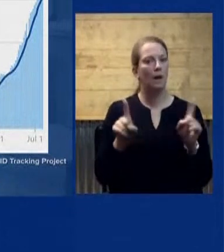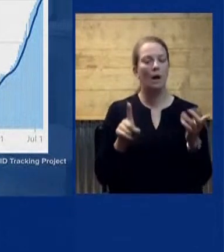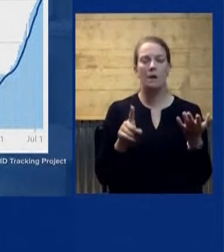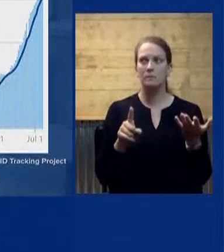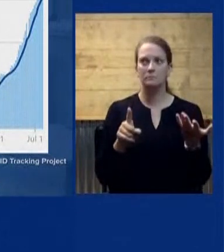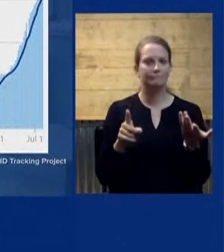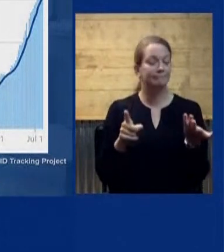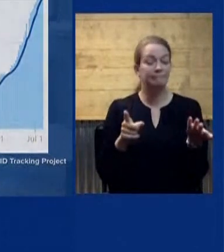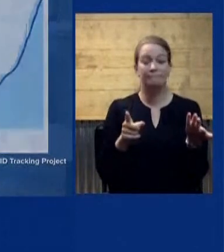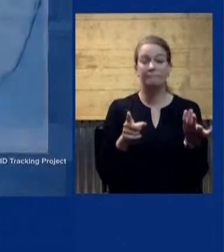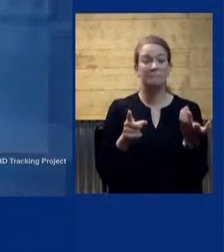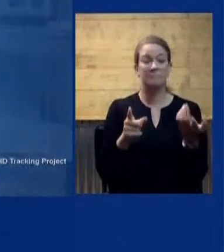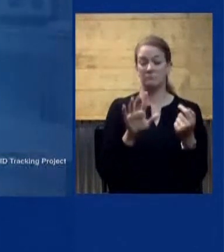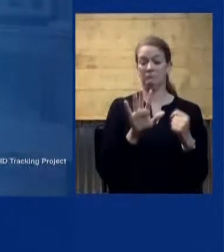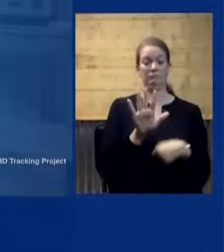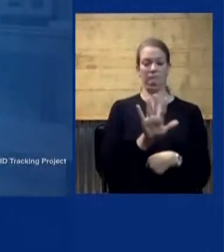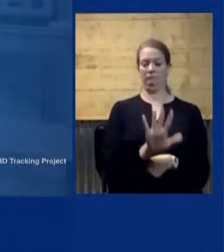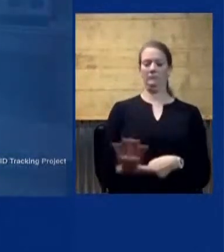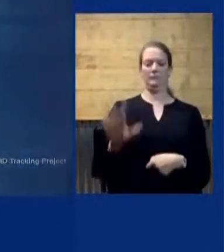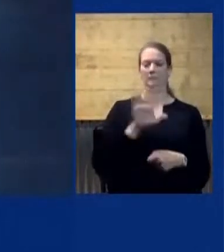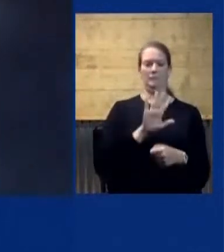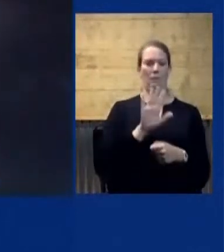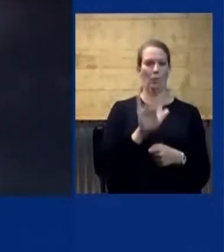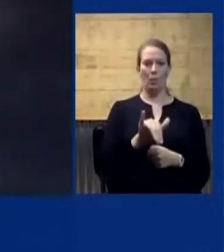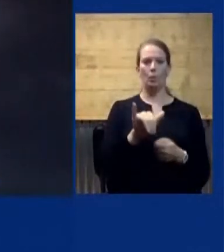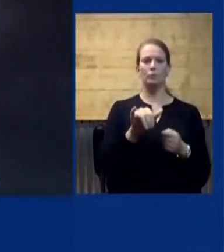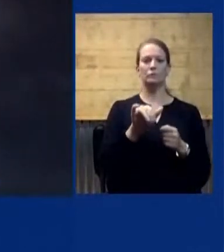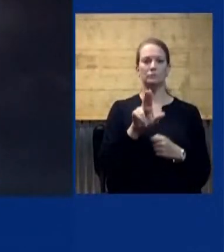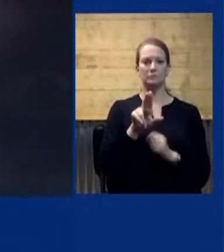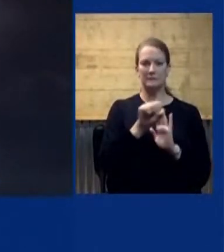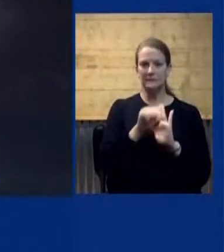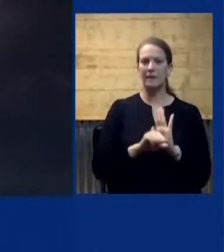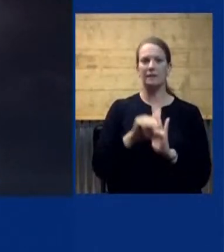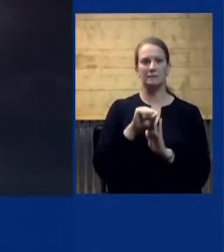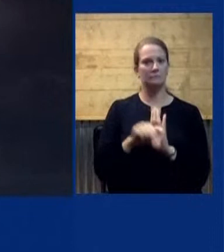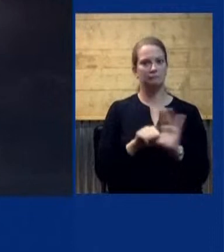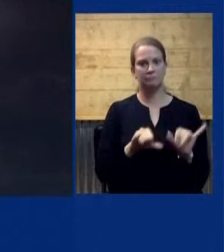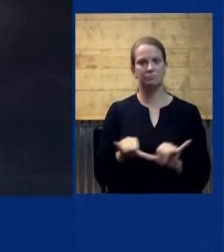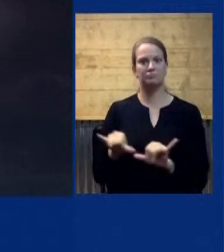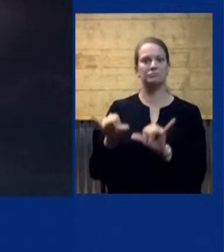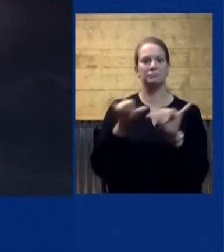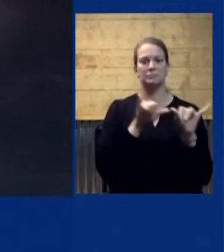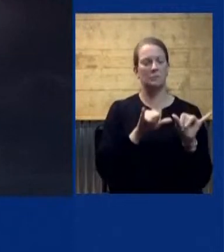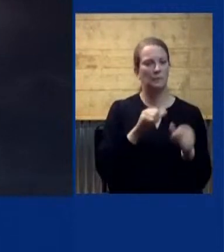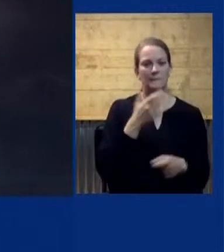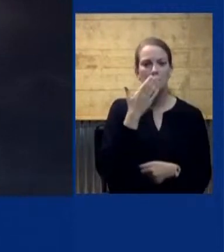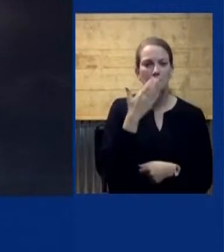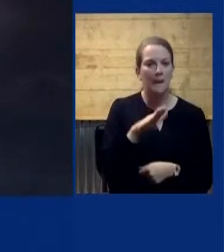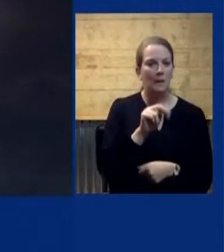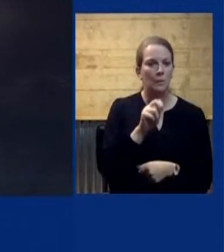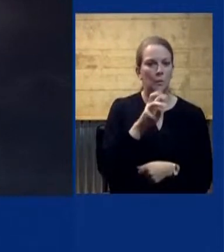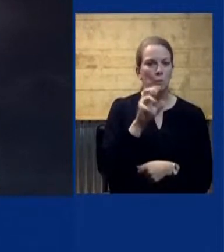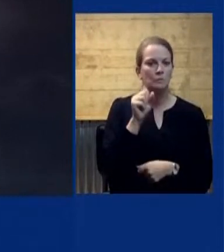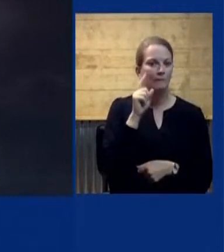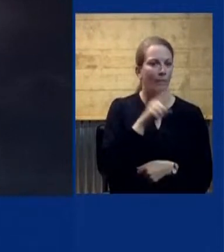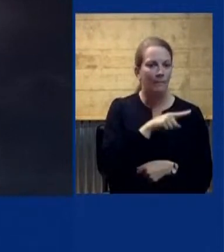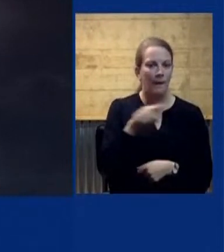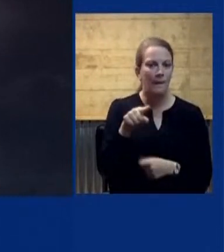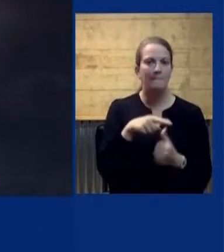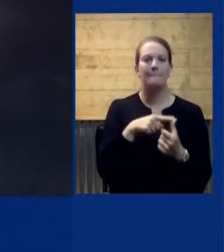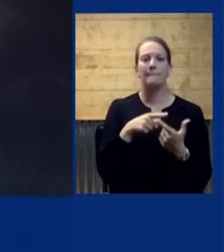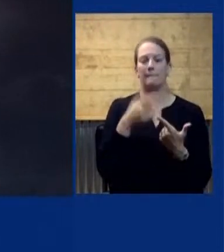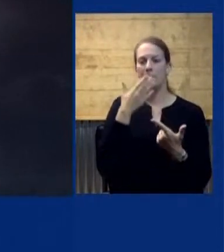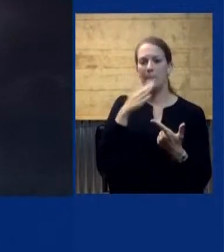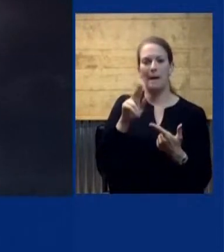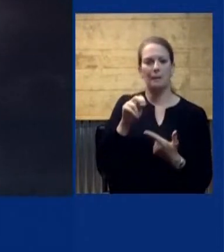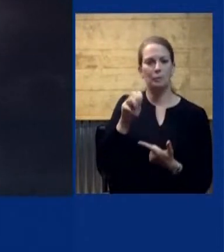all across these states. Now, it's bad news for them. It's bad news for us as Americans.